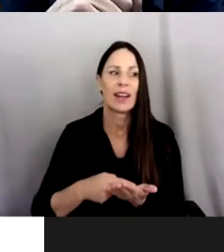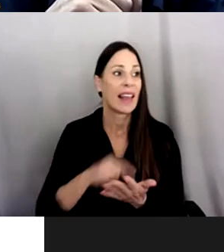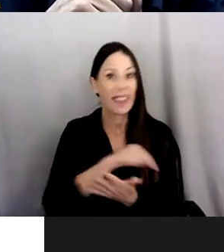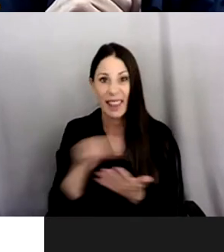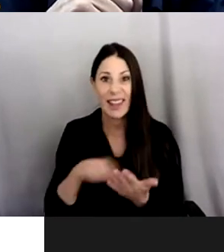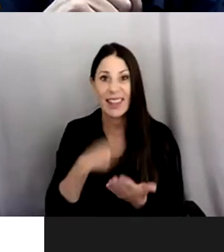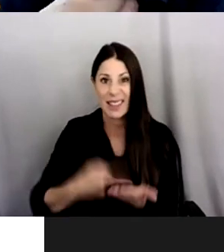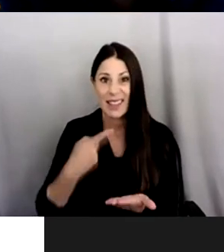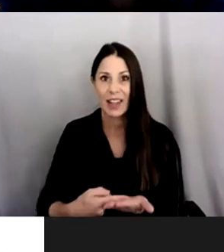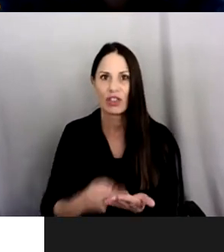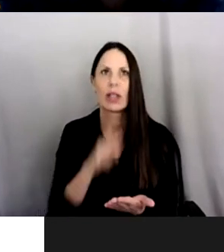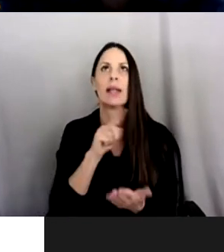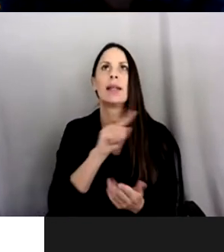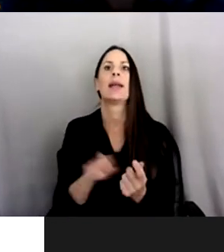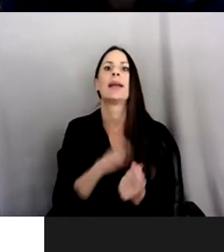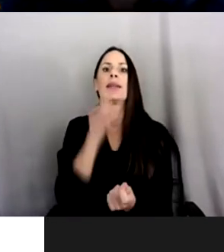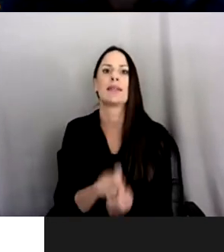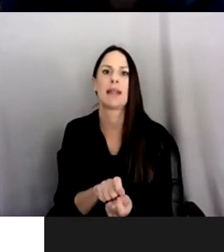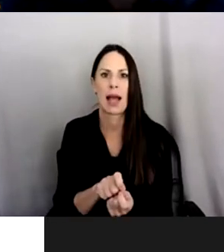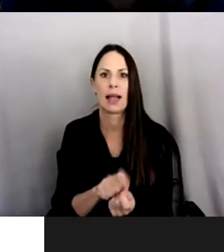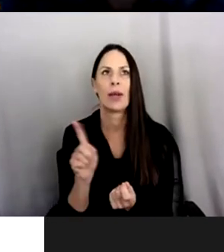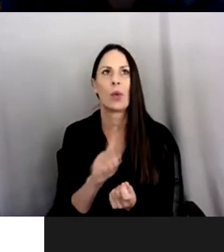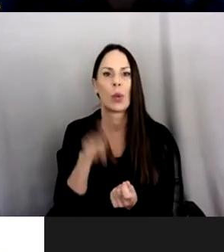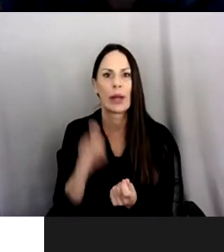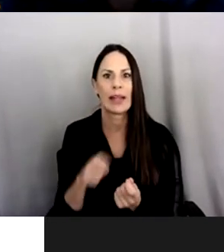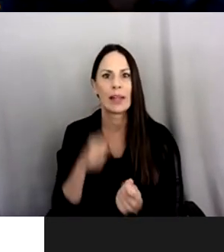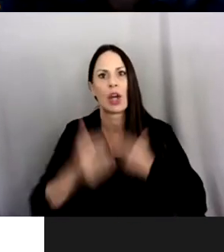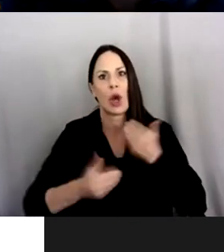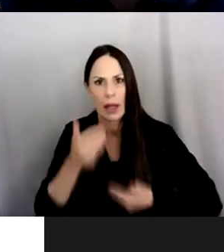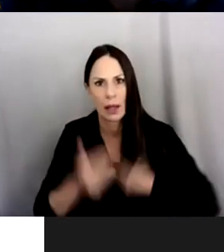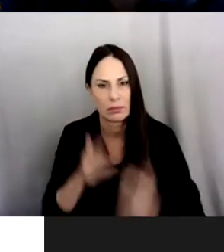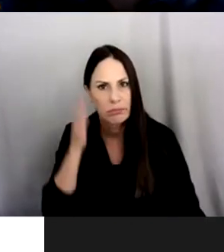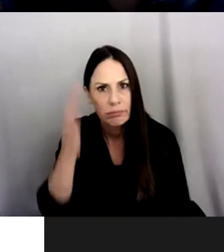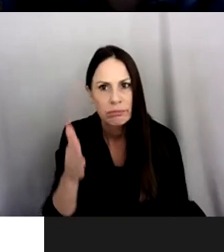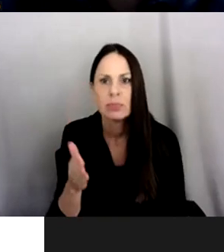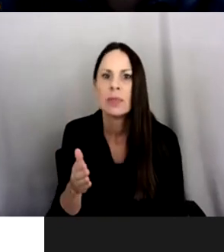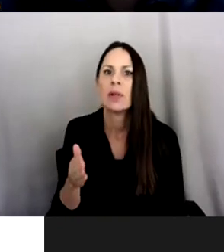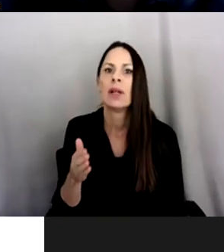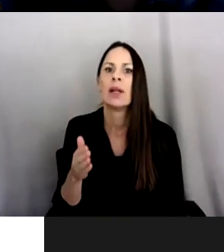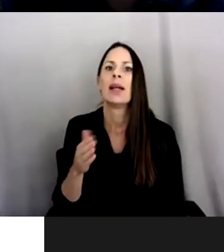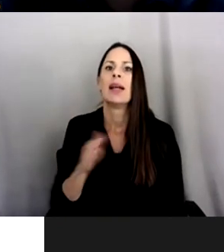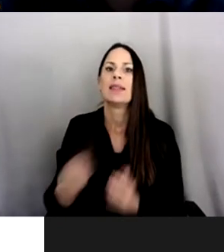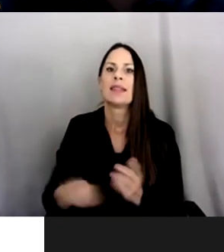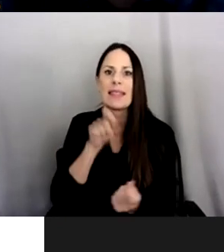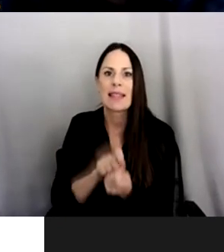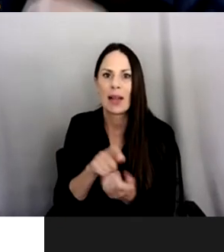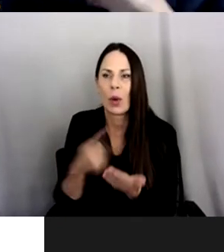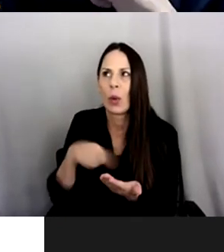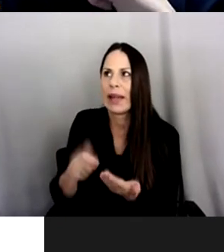discussions. This is exactly where we need to be going with this group. This is exactly what we need from you. And so Exactly.